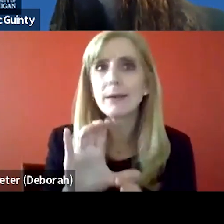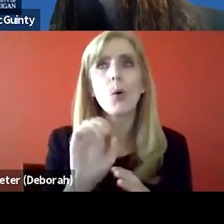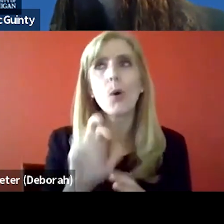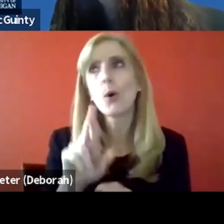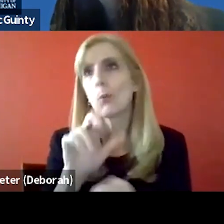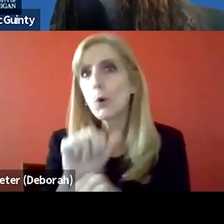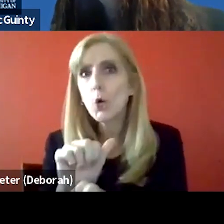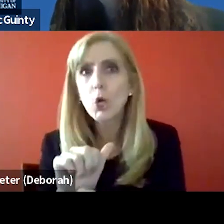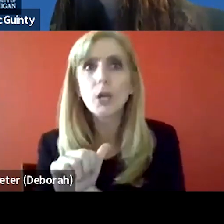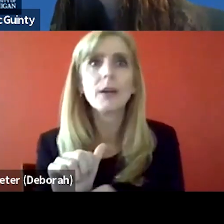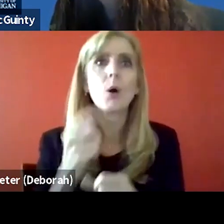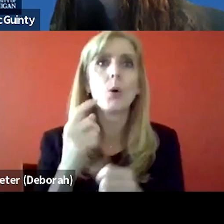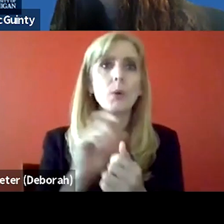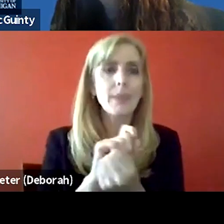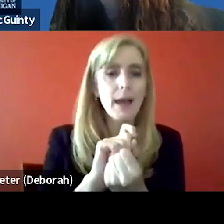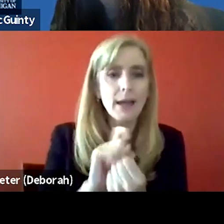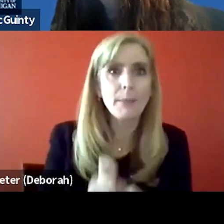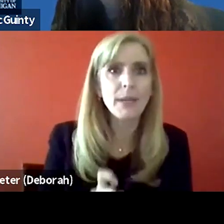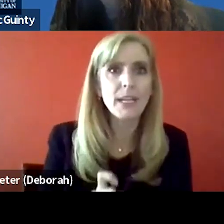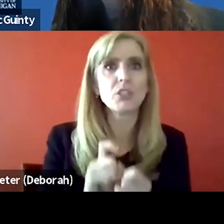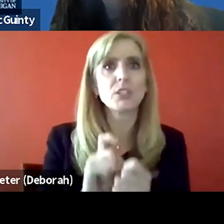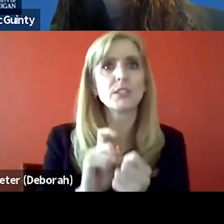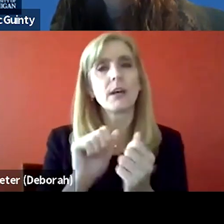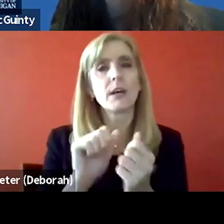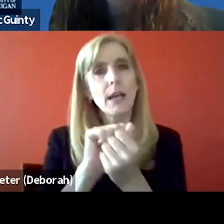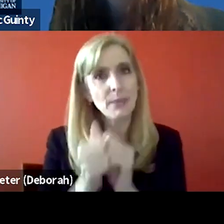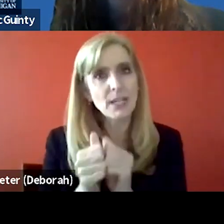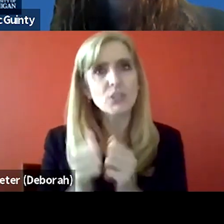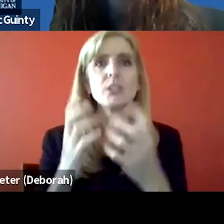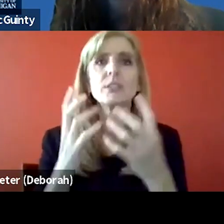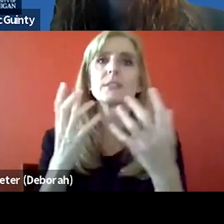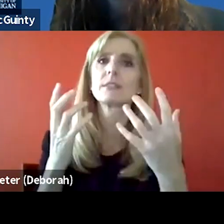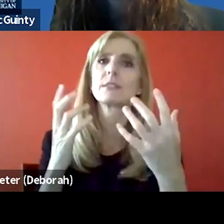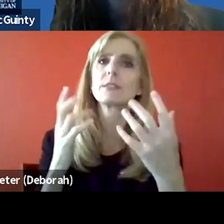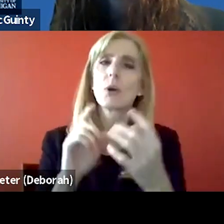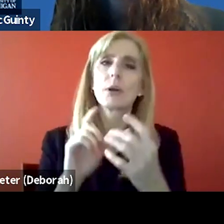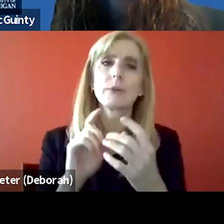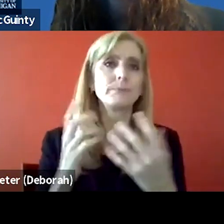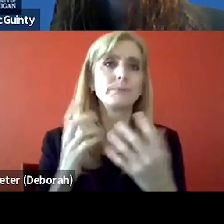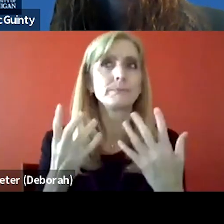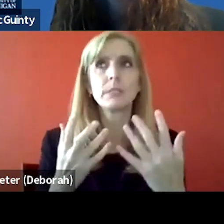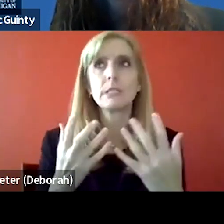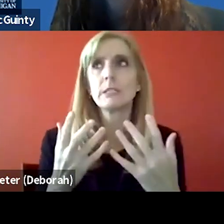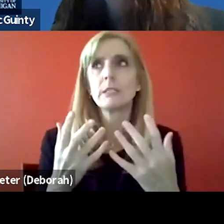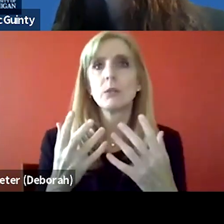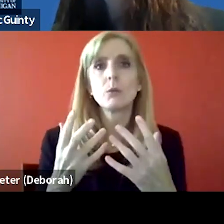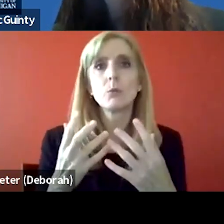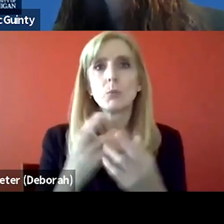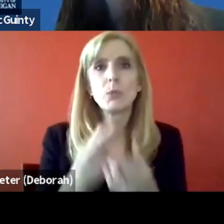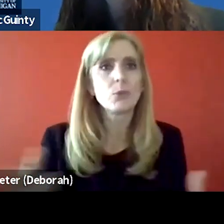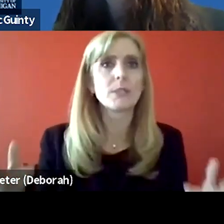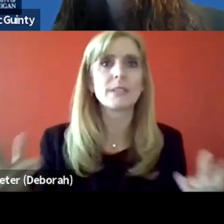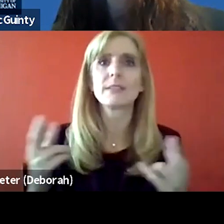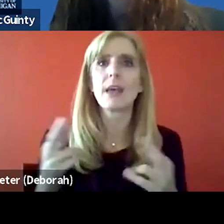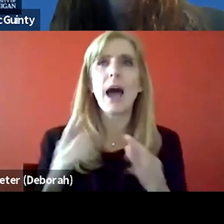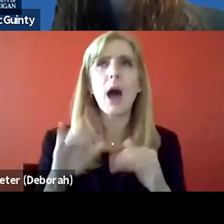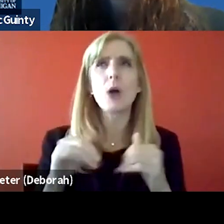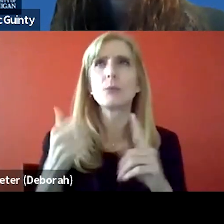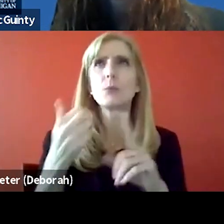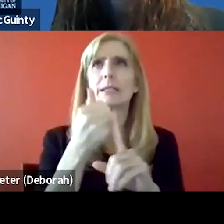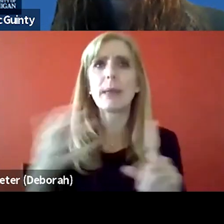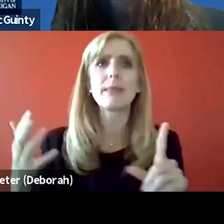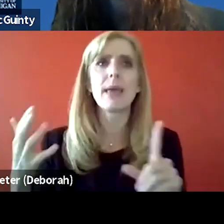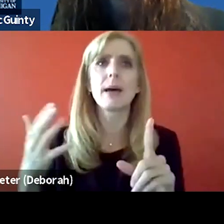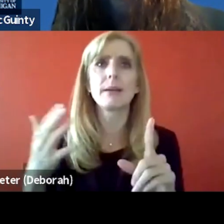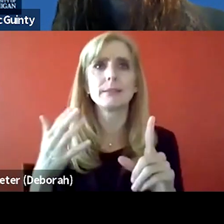accommodations, services, and resources? How can we better support folks in the online environment? So I expanded that from just students to include staff